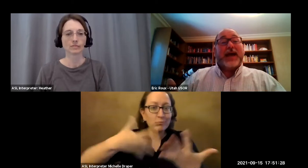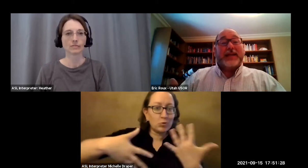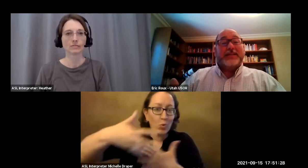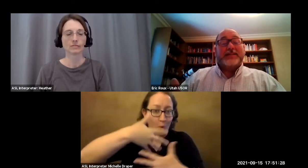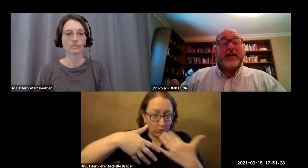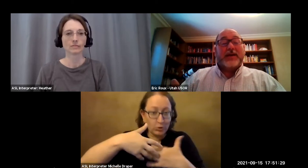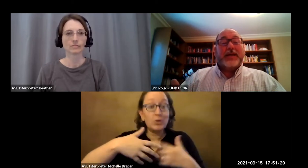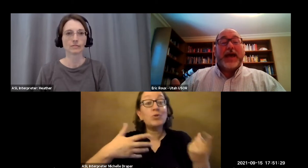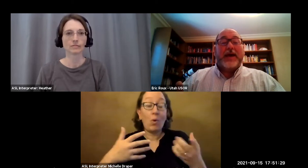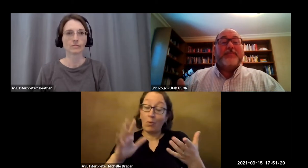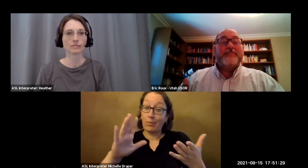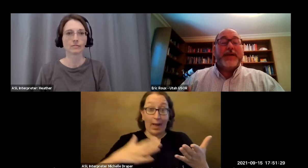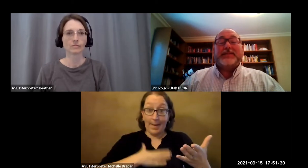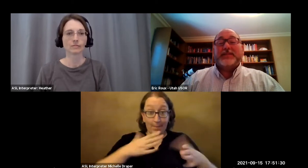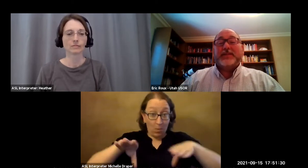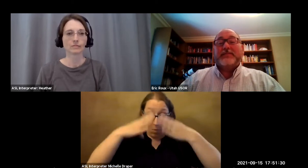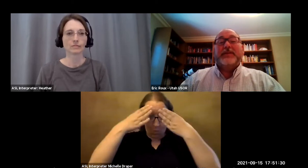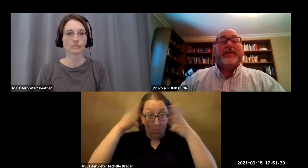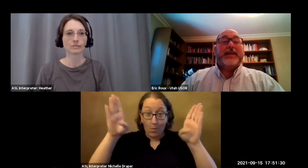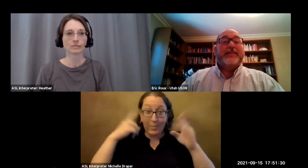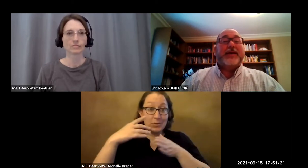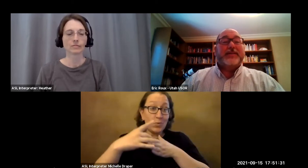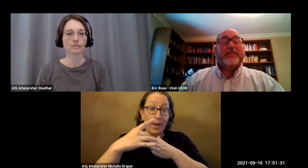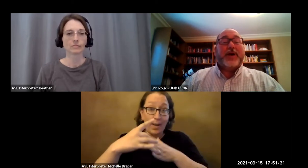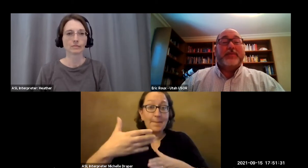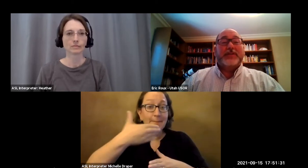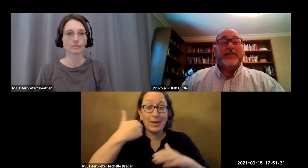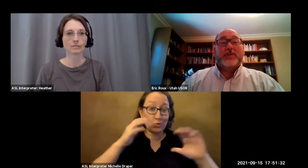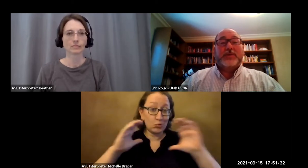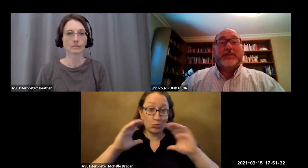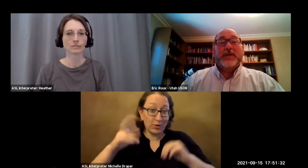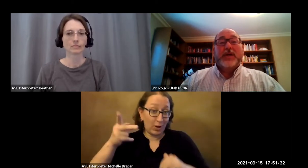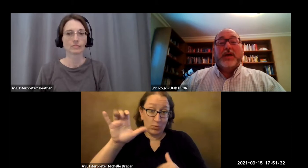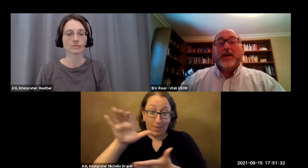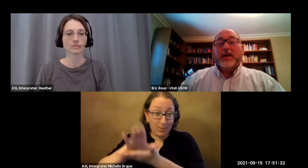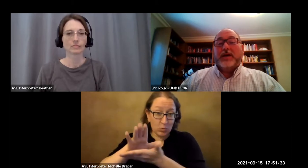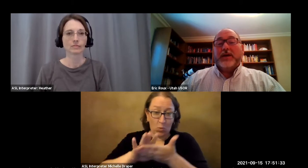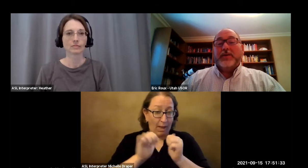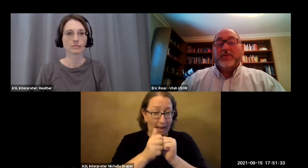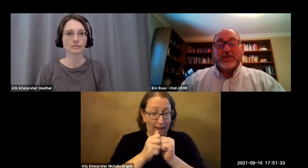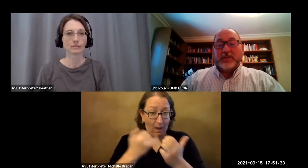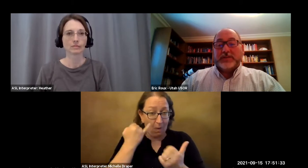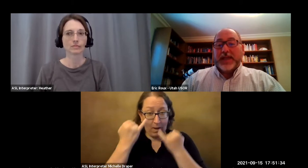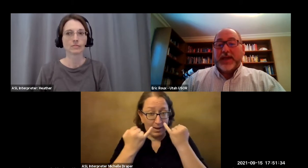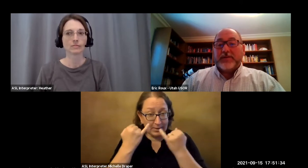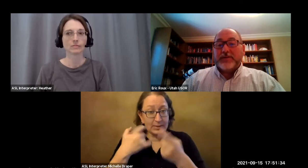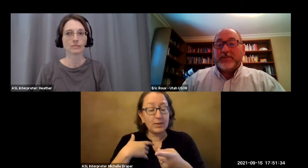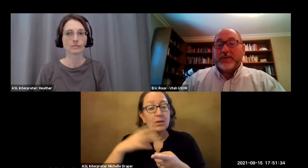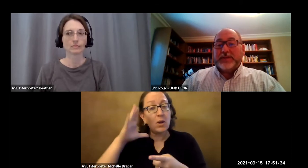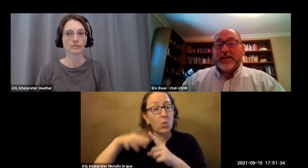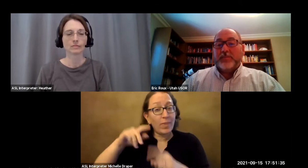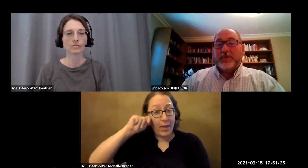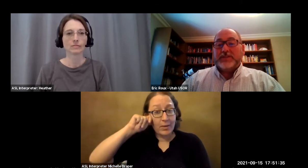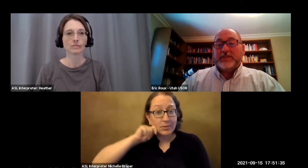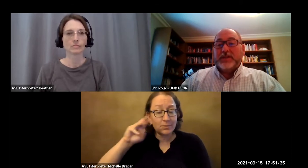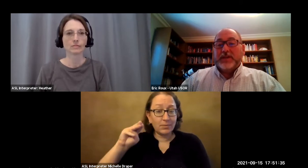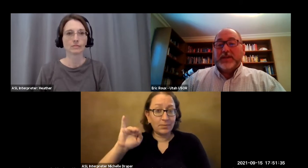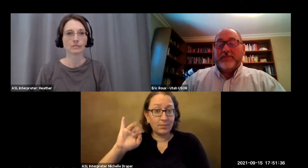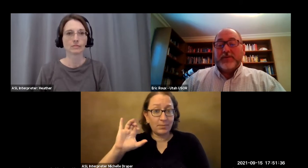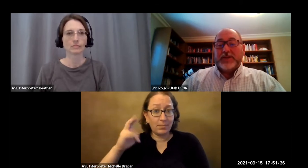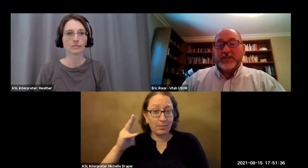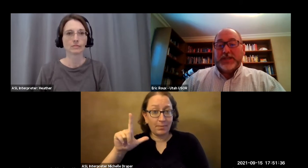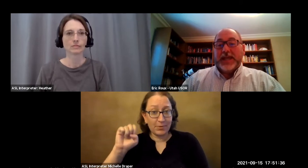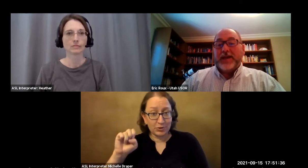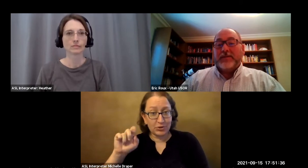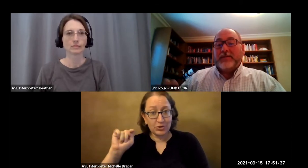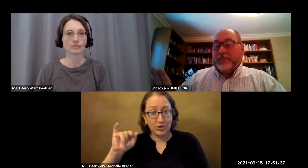use guidance on how to best communicate that to the public schools. I know Michelle Tanner is willing to help us in